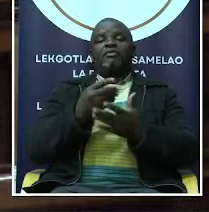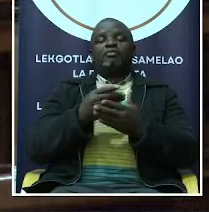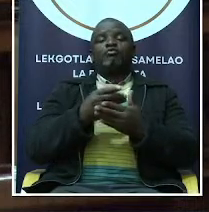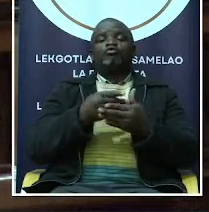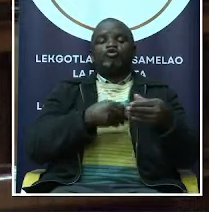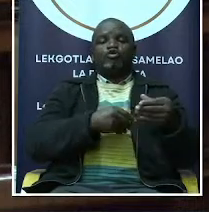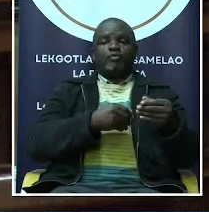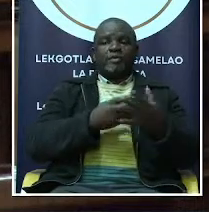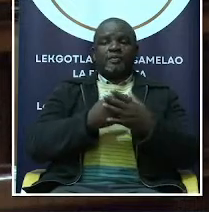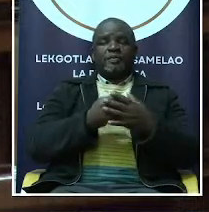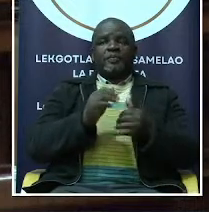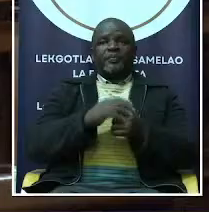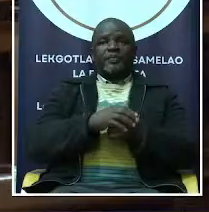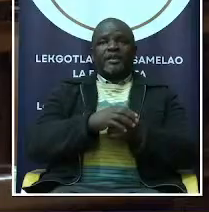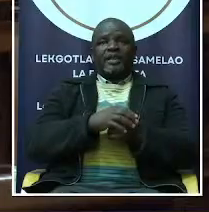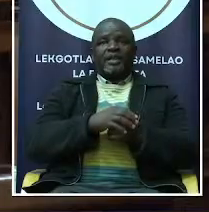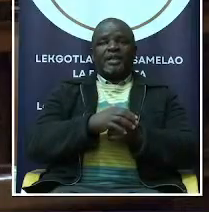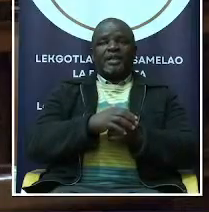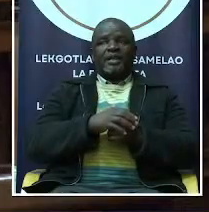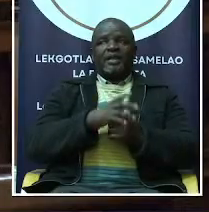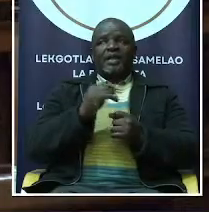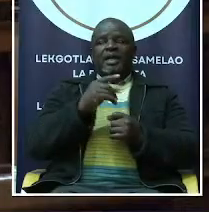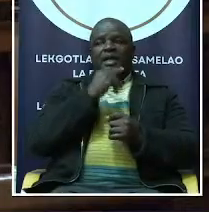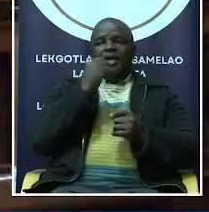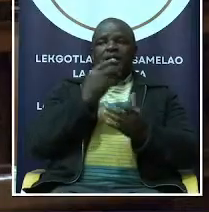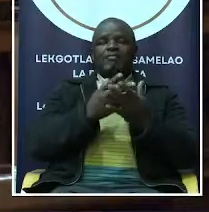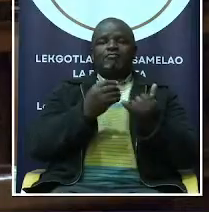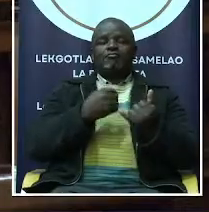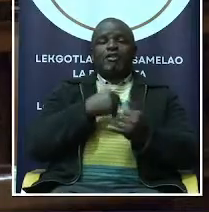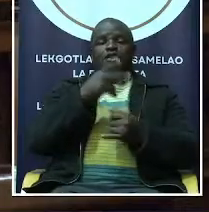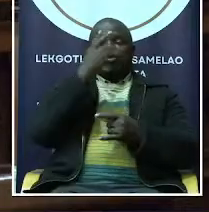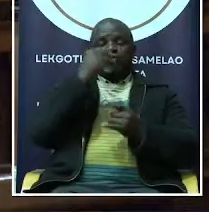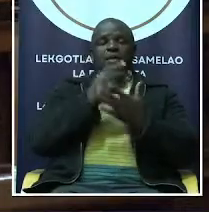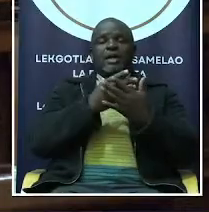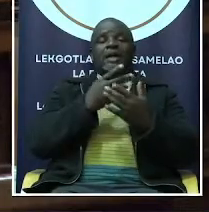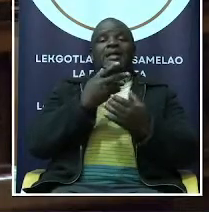drafted that is called the Student Charter.